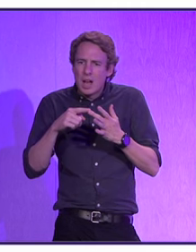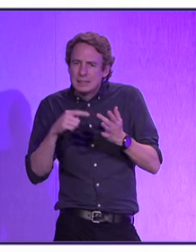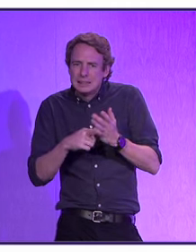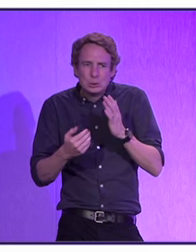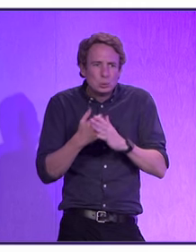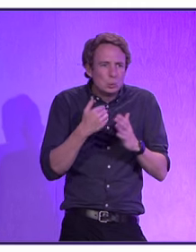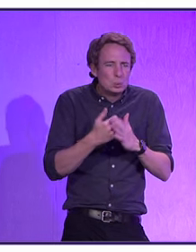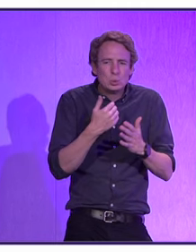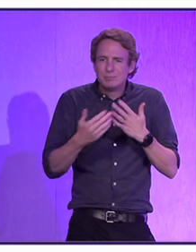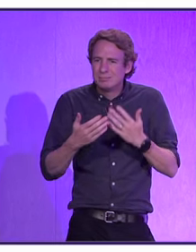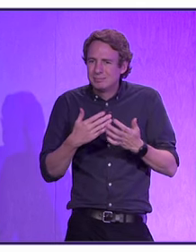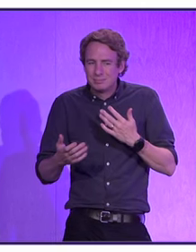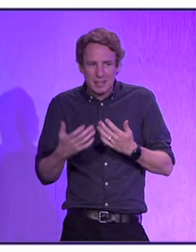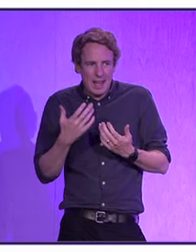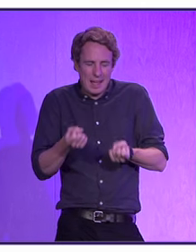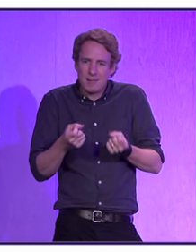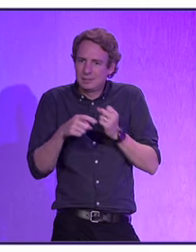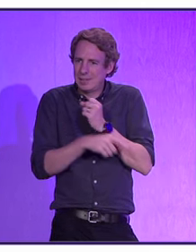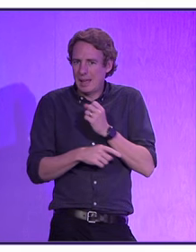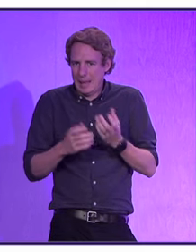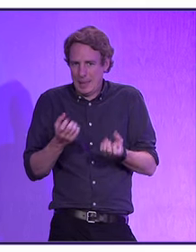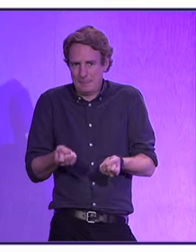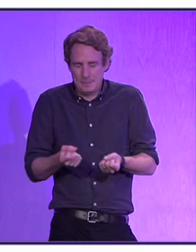One of the most exciting projects outside there.